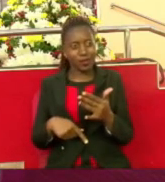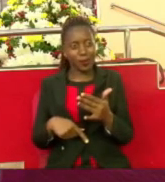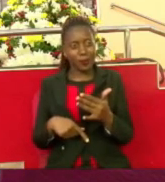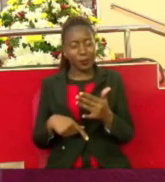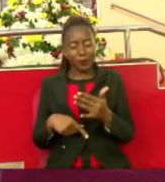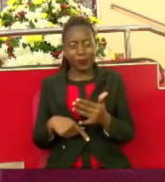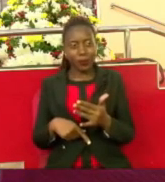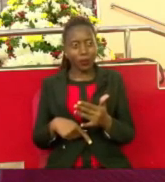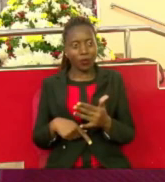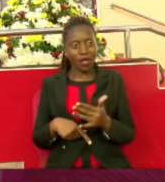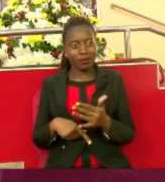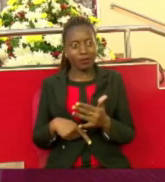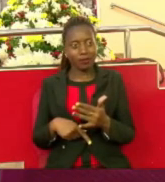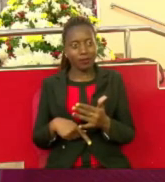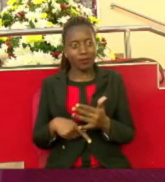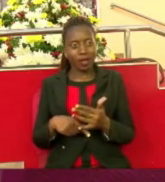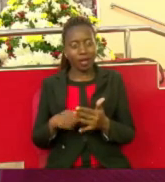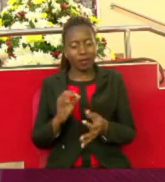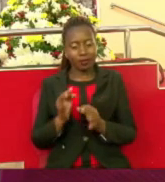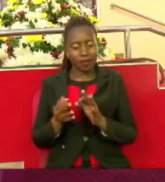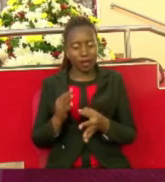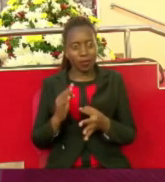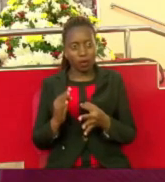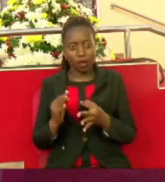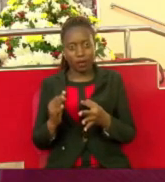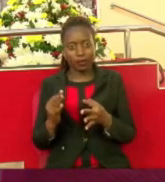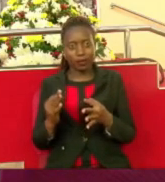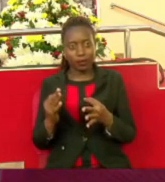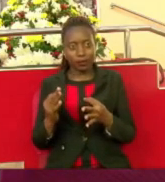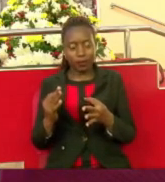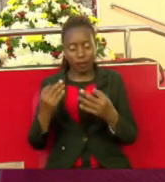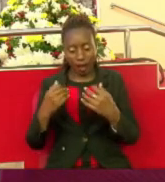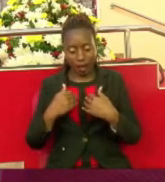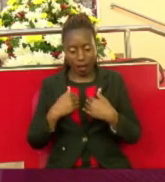if there was to be an additional P in the 5 P's of leadership,